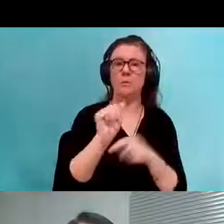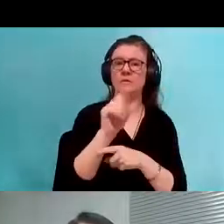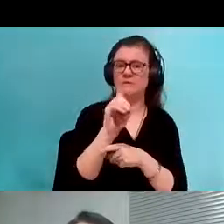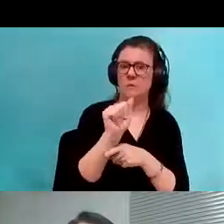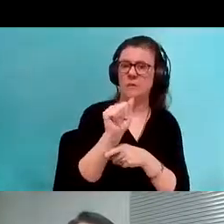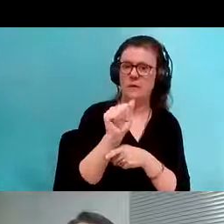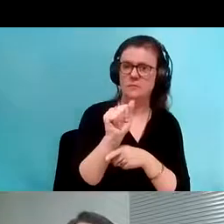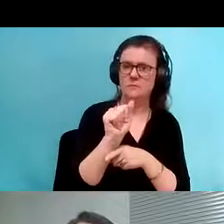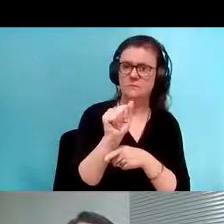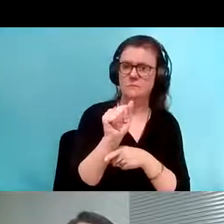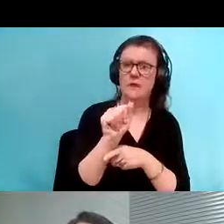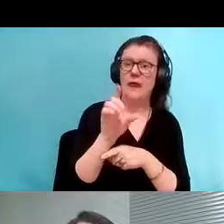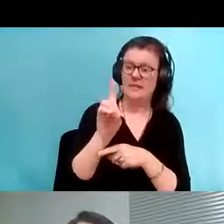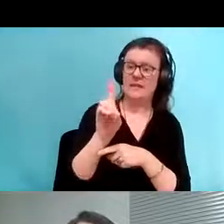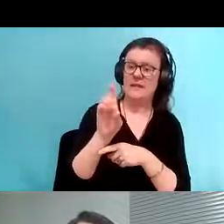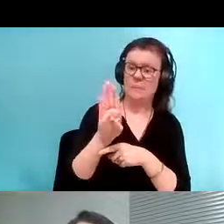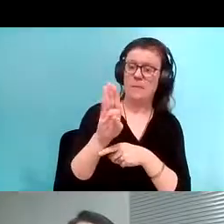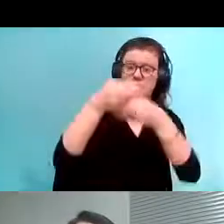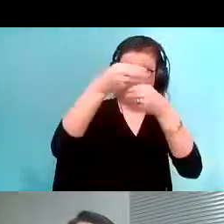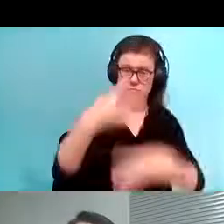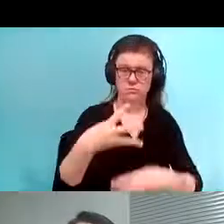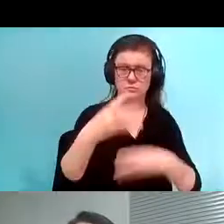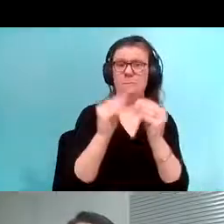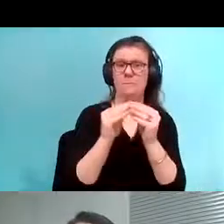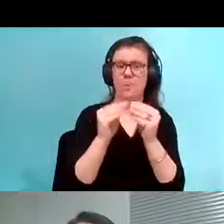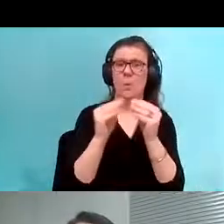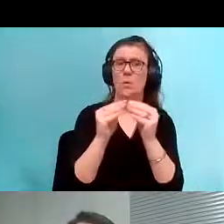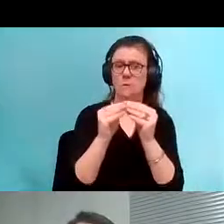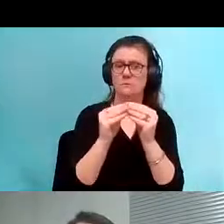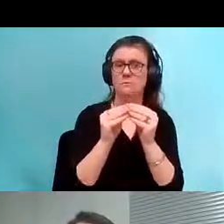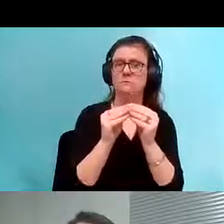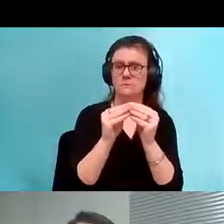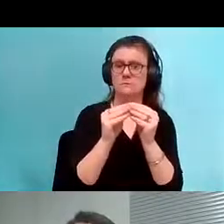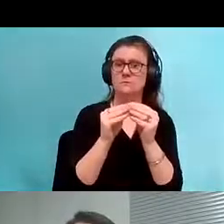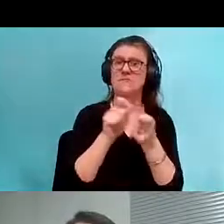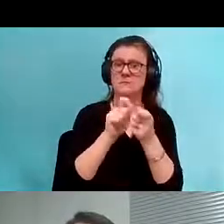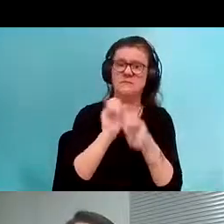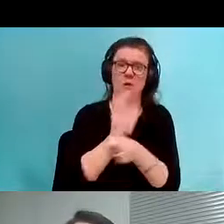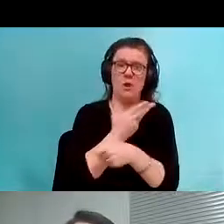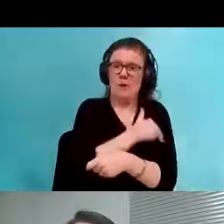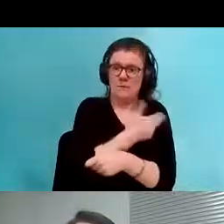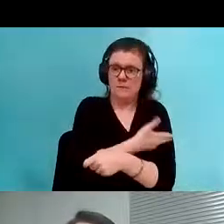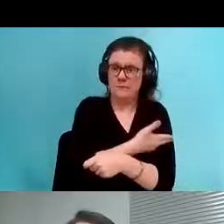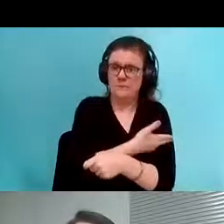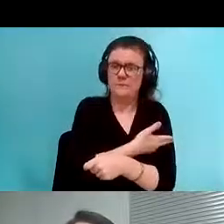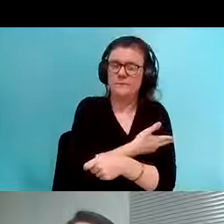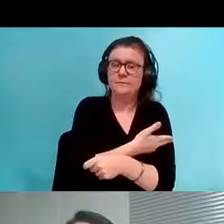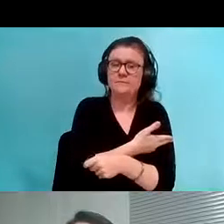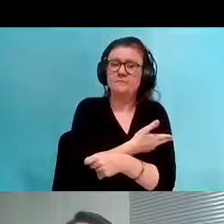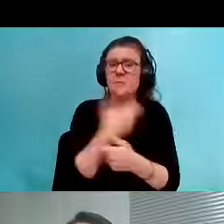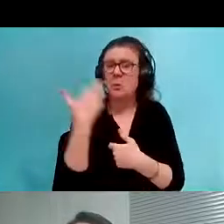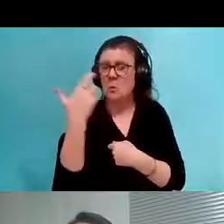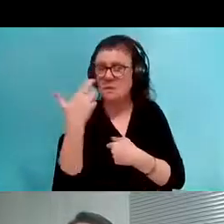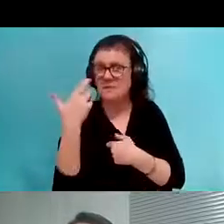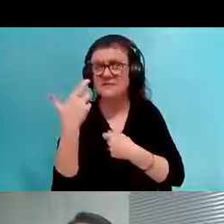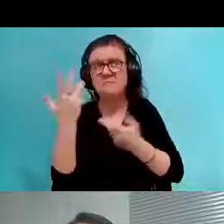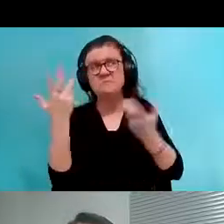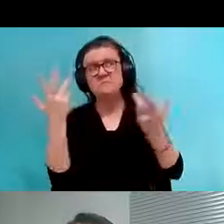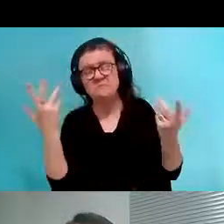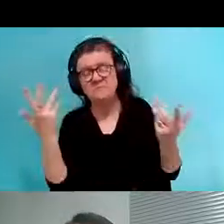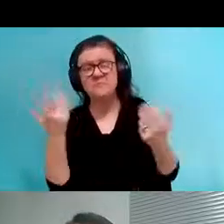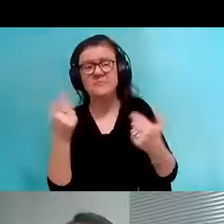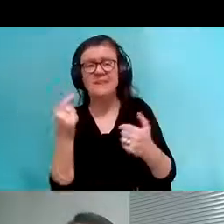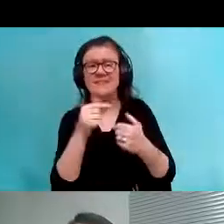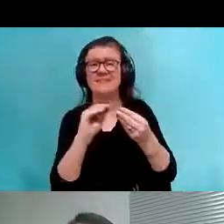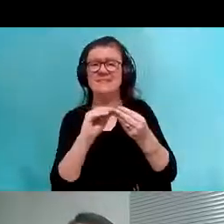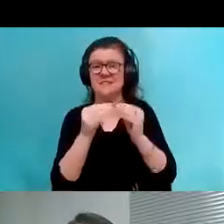disabilities in the database, especially at eye health facilities. And maybe a reason is that a big chunk of this number are